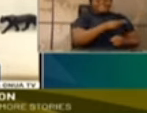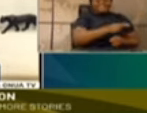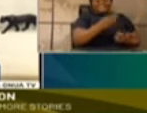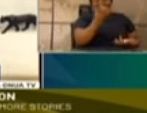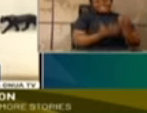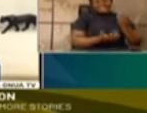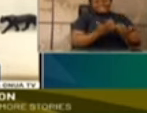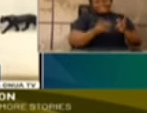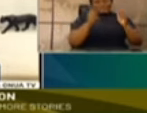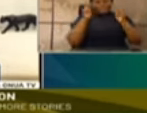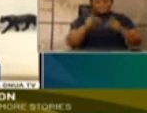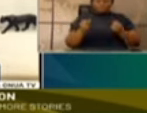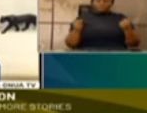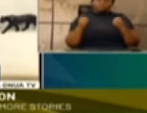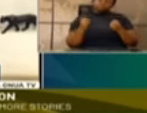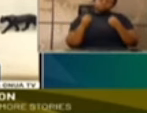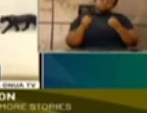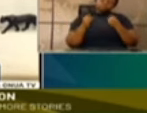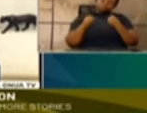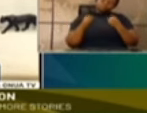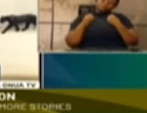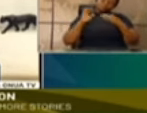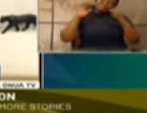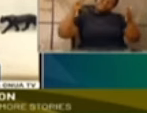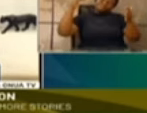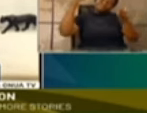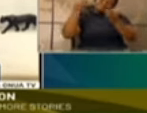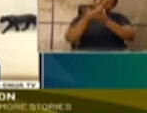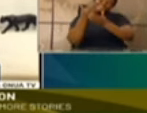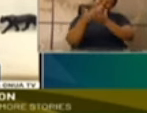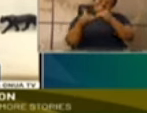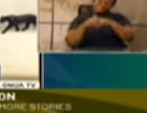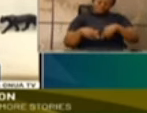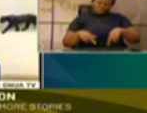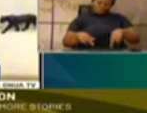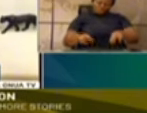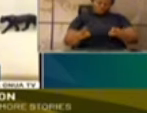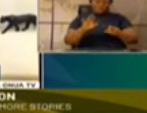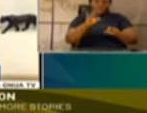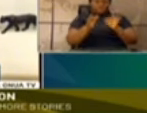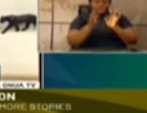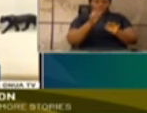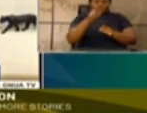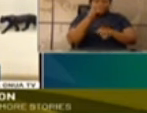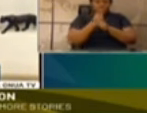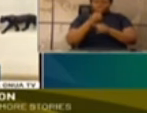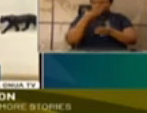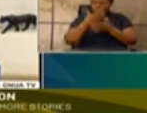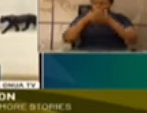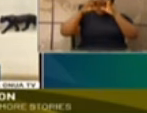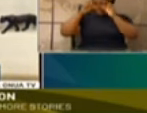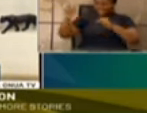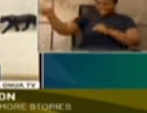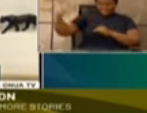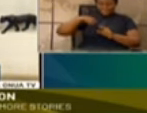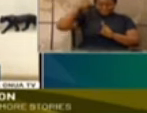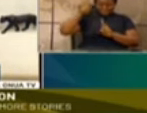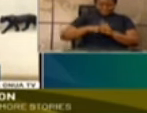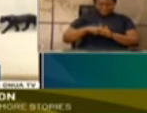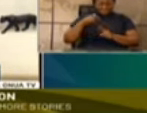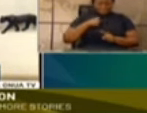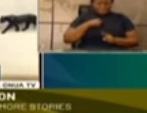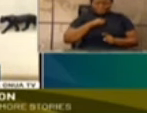dia oba drive ya kwa kodru heaven enu se ekwan so eti se wunye mampani ote akonya so na onye na dwe